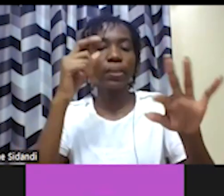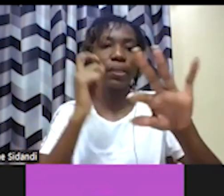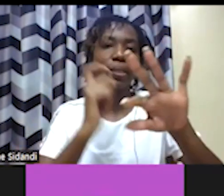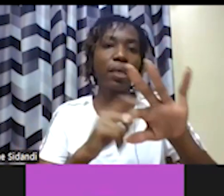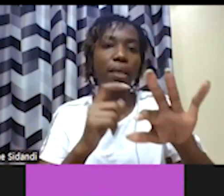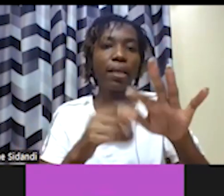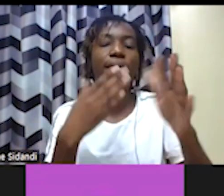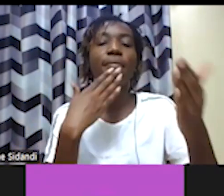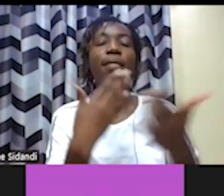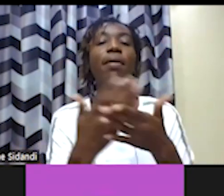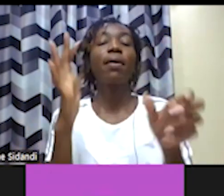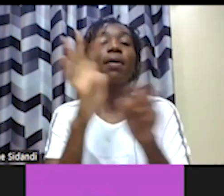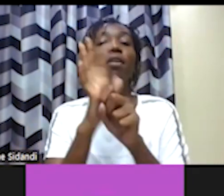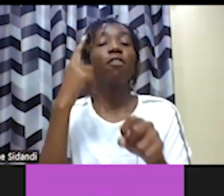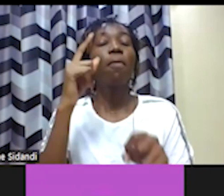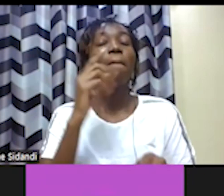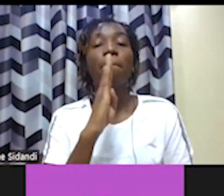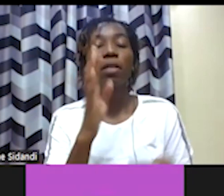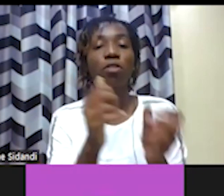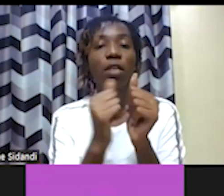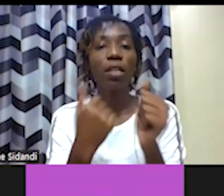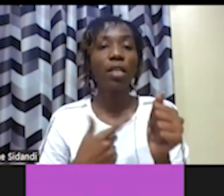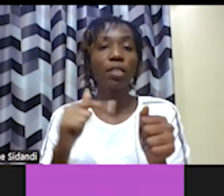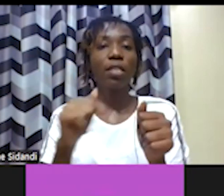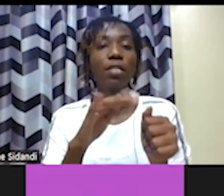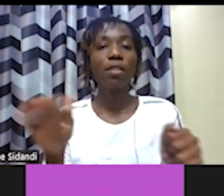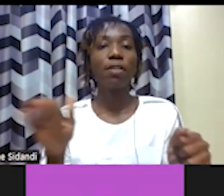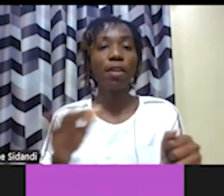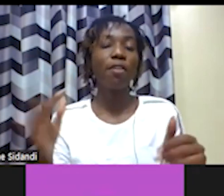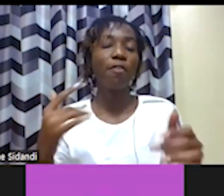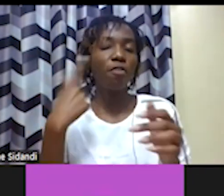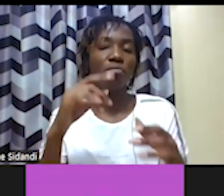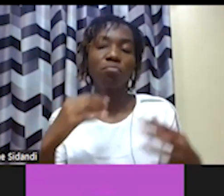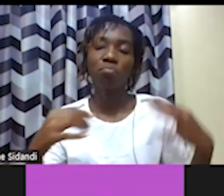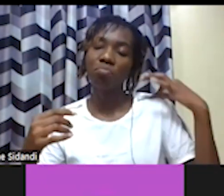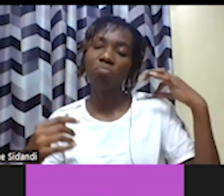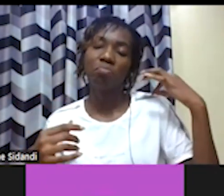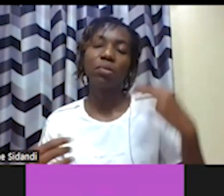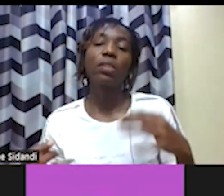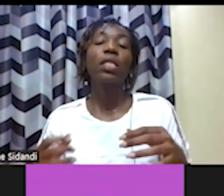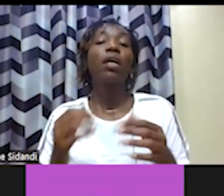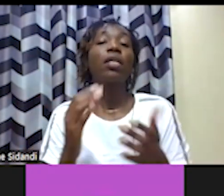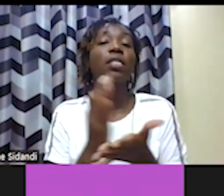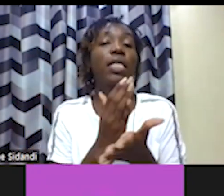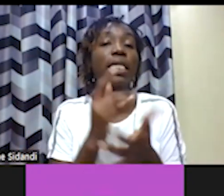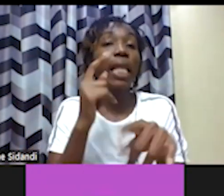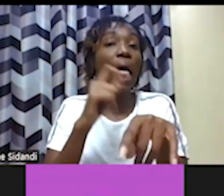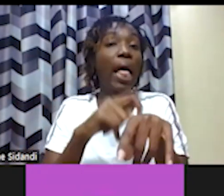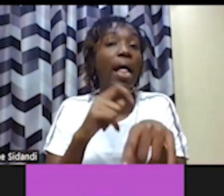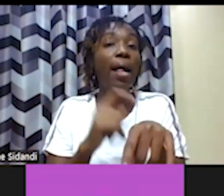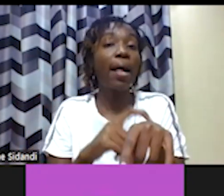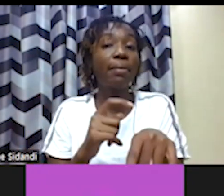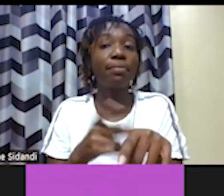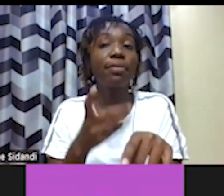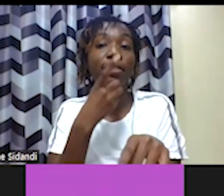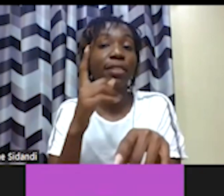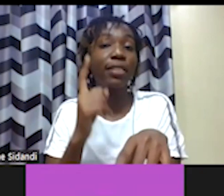Thank you so much for being with us this evening and for sacrificing your session, for your dinner